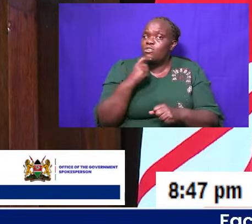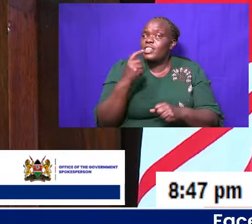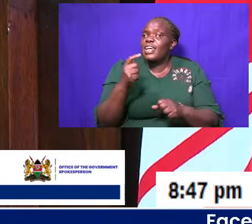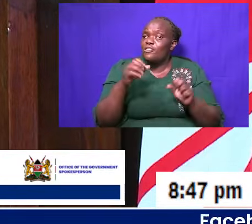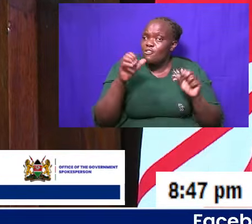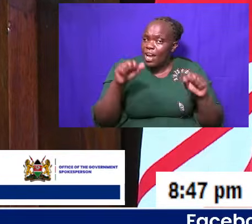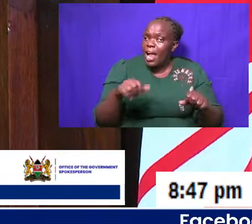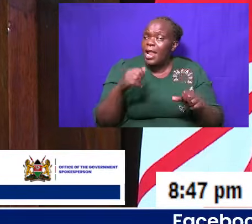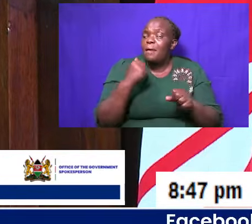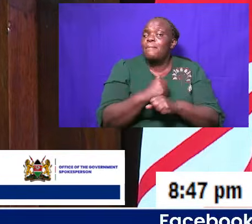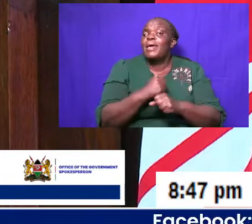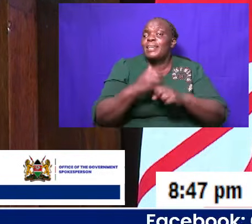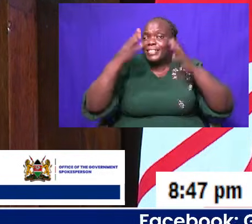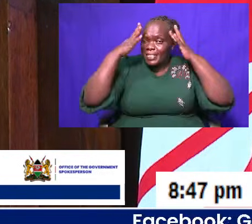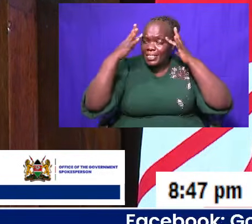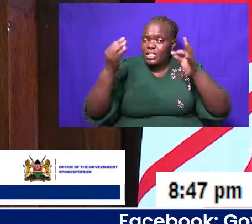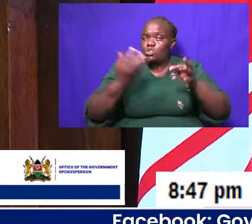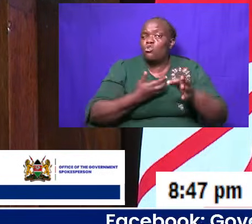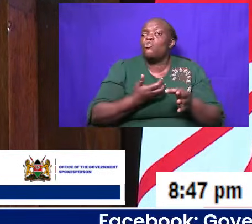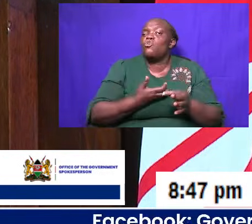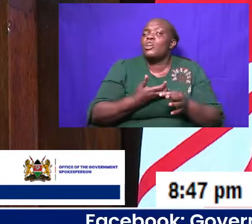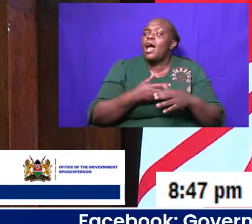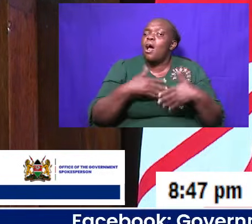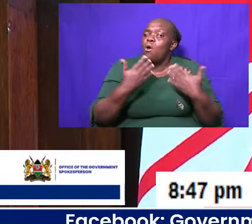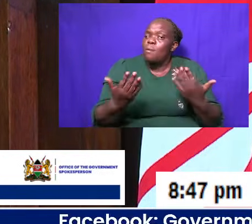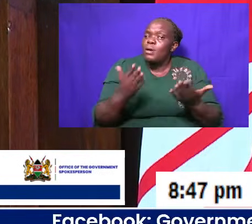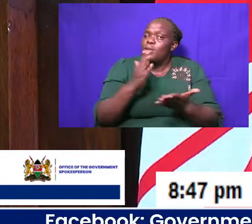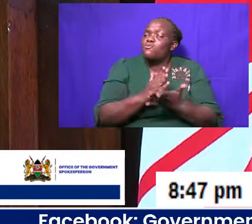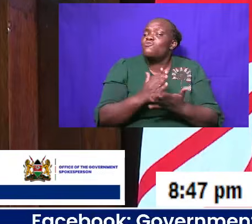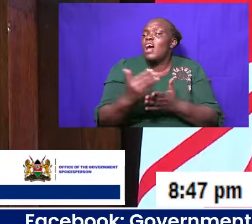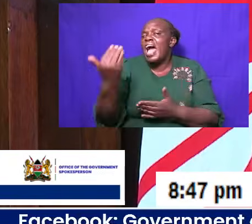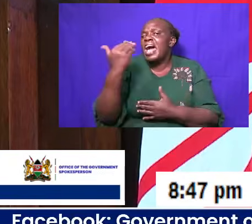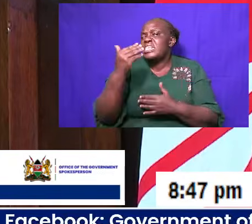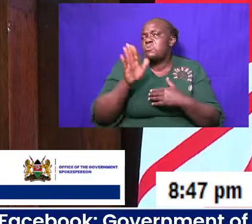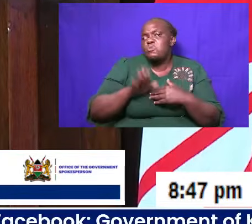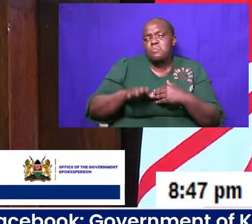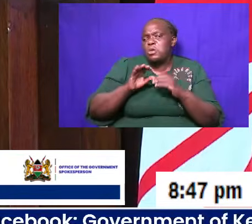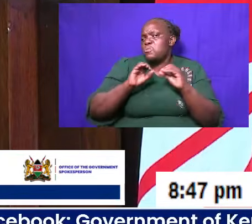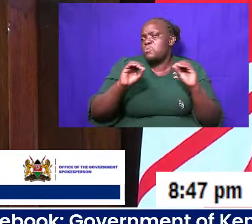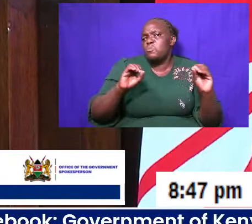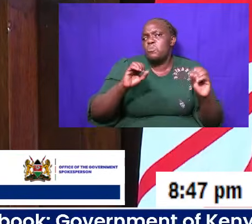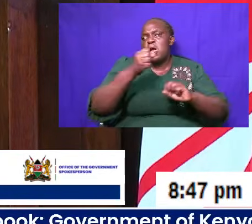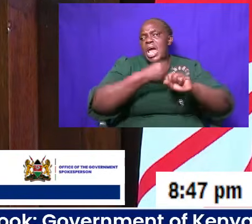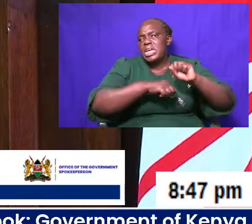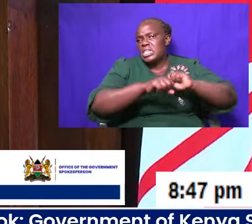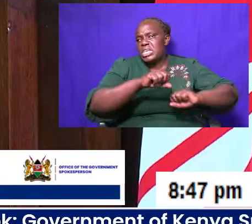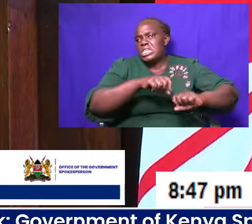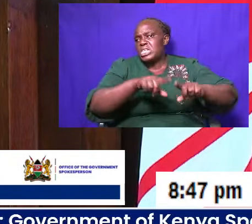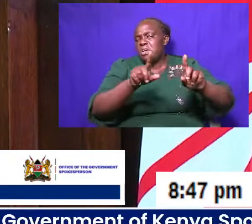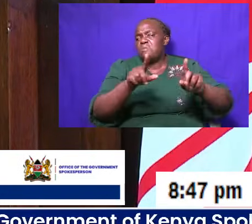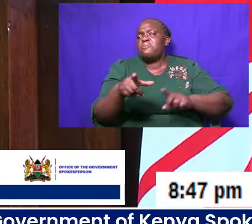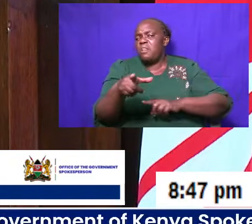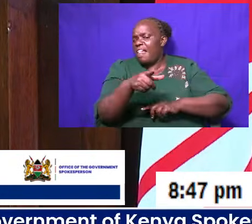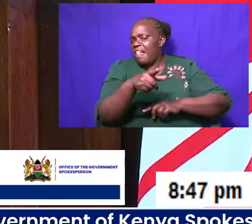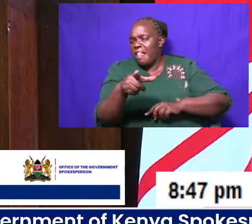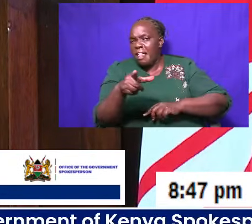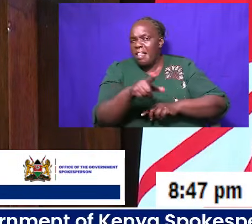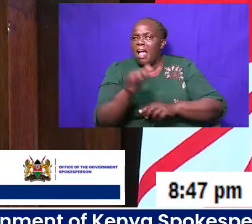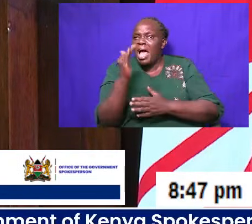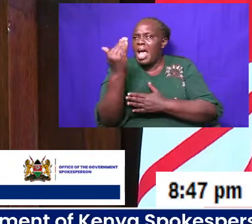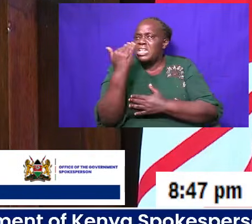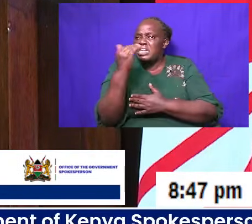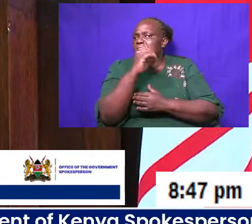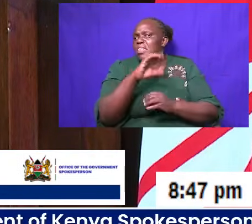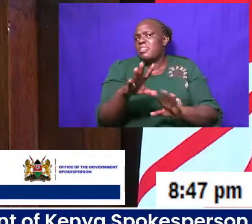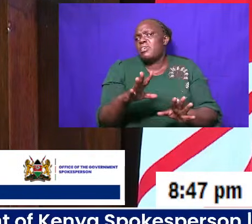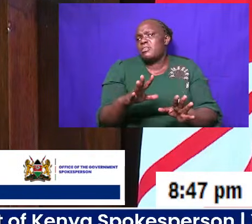make decisions on their own. However, they had not consented for the action of someone recording them and releasing it. So